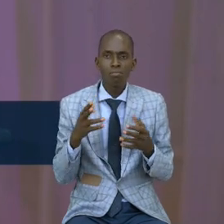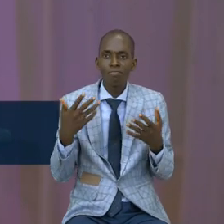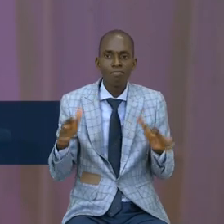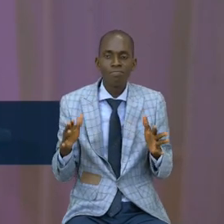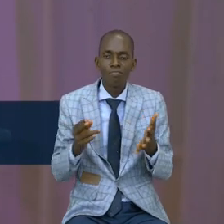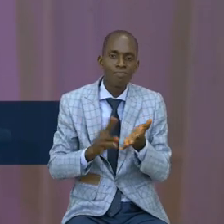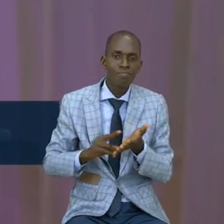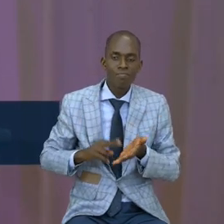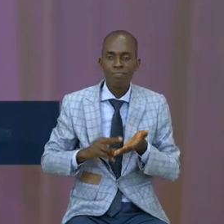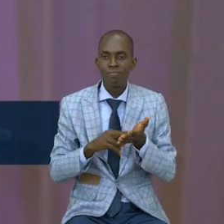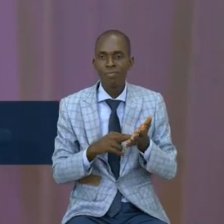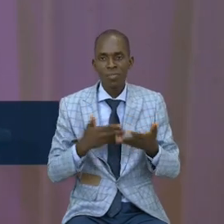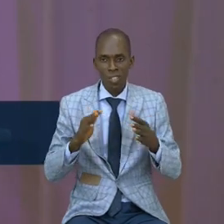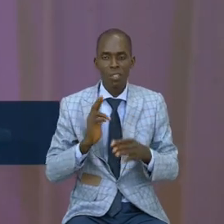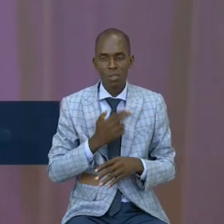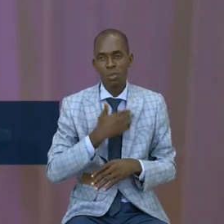Raise the flag